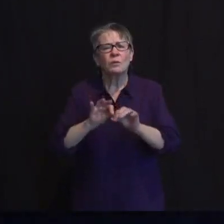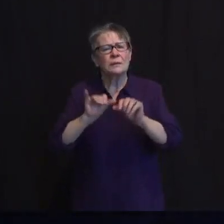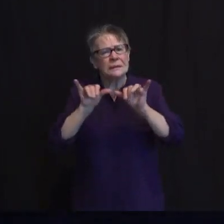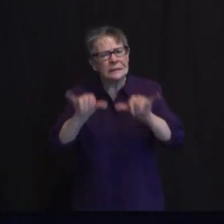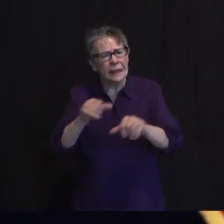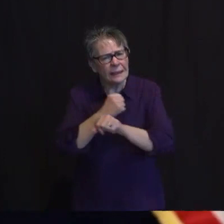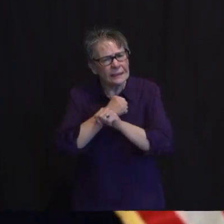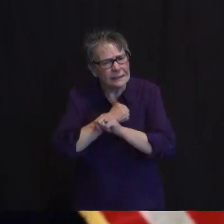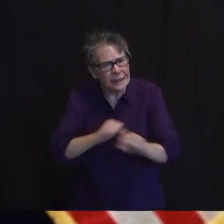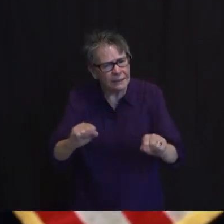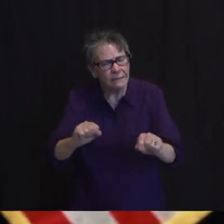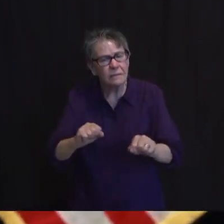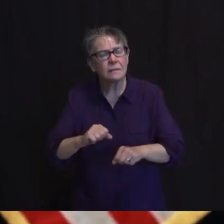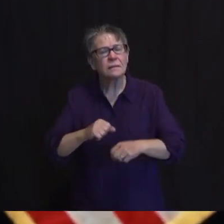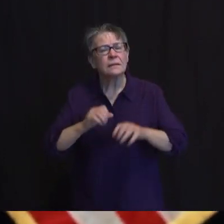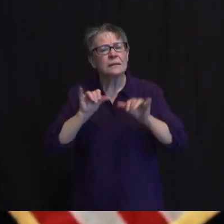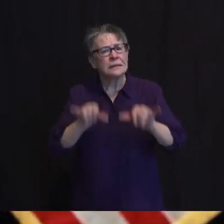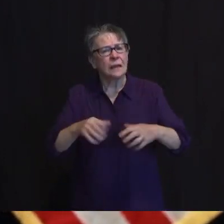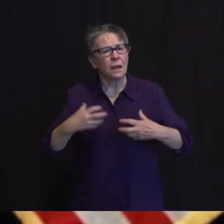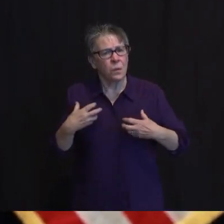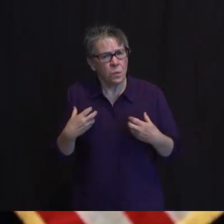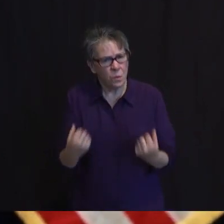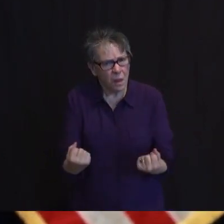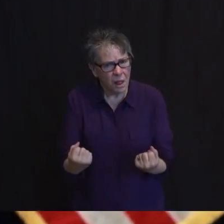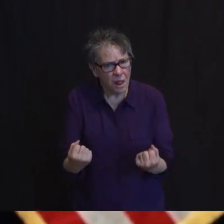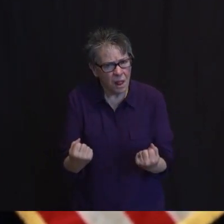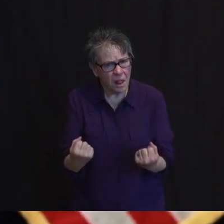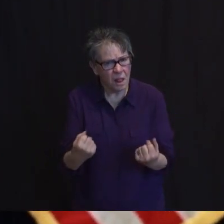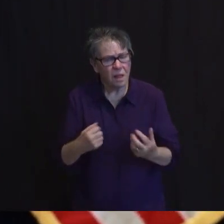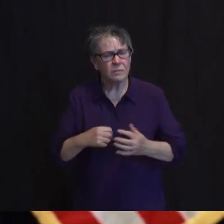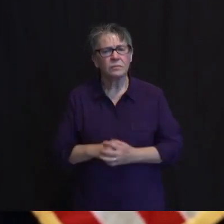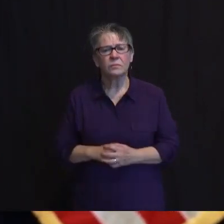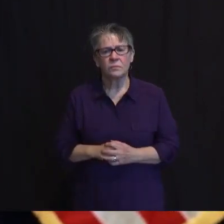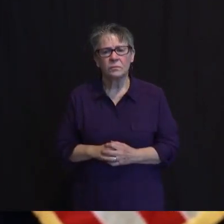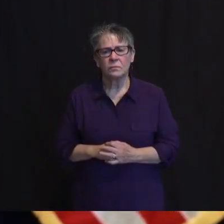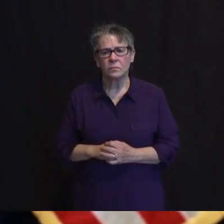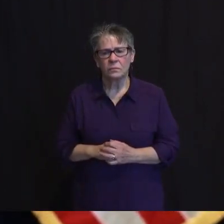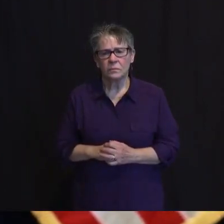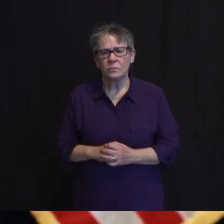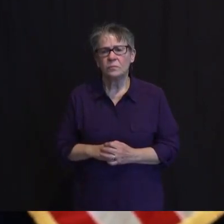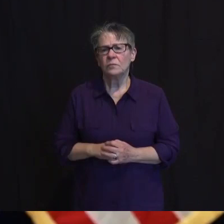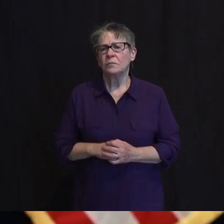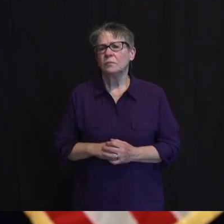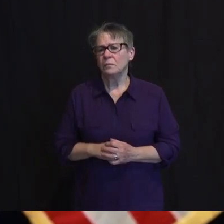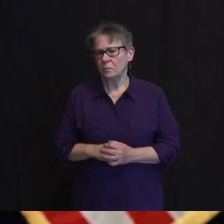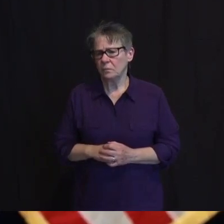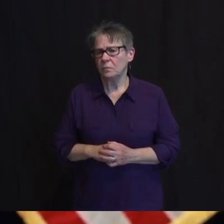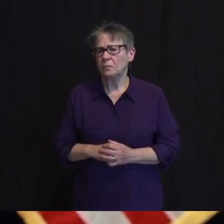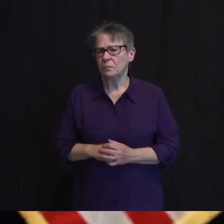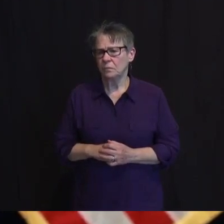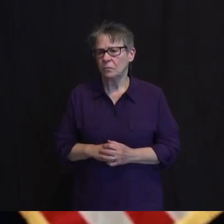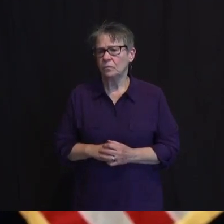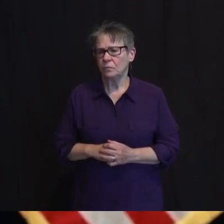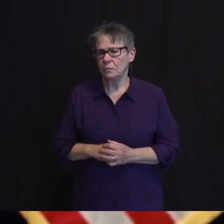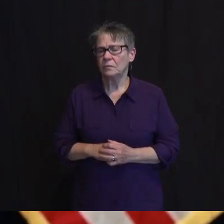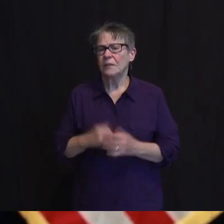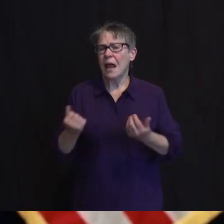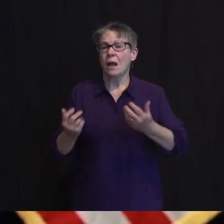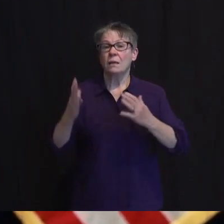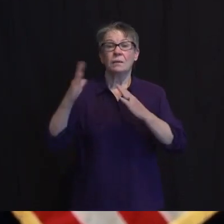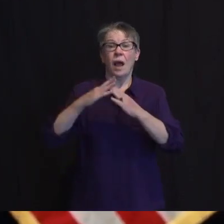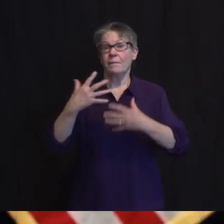with you. Is that okay? Counties with most positive cases continue to be Bergen, number 1, now Hudson, number 2,